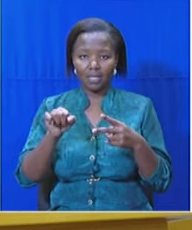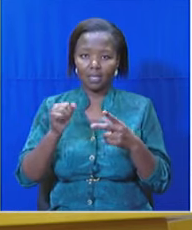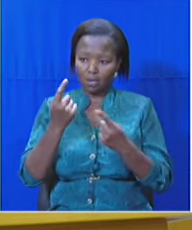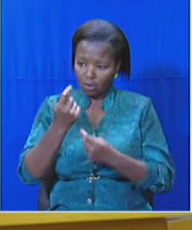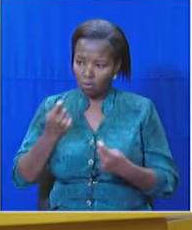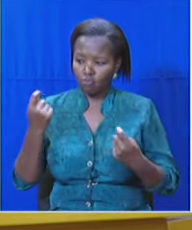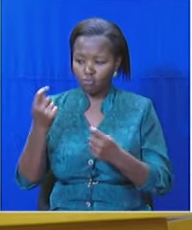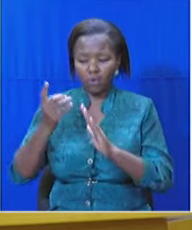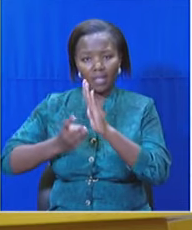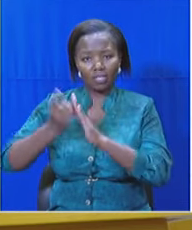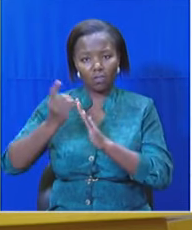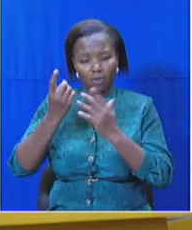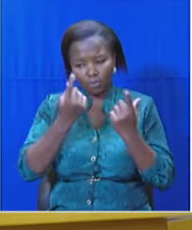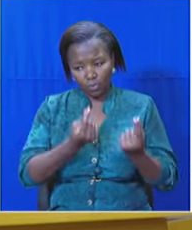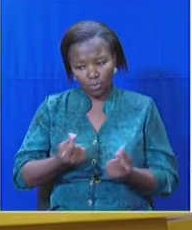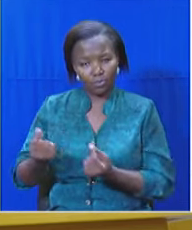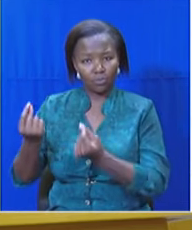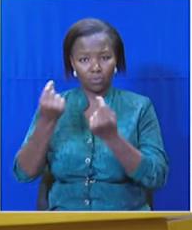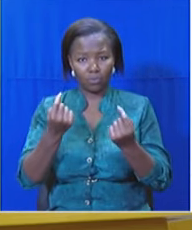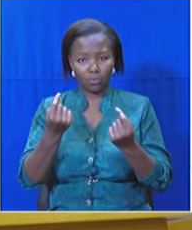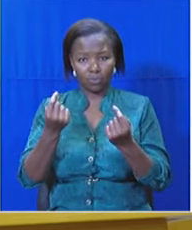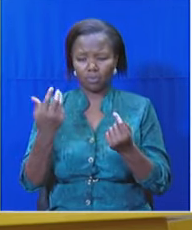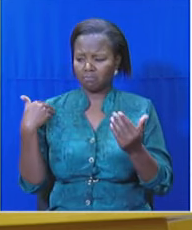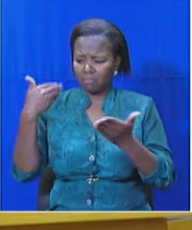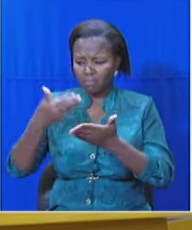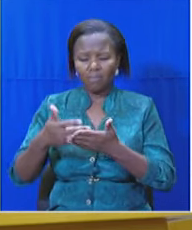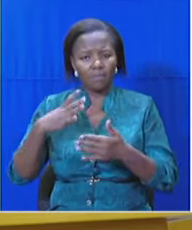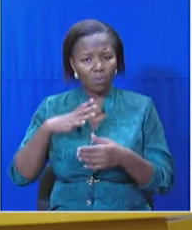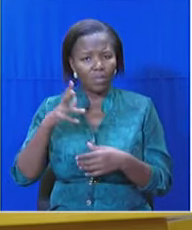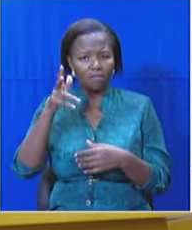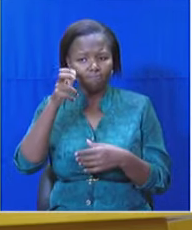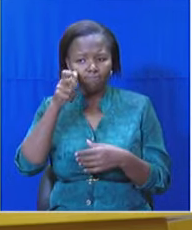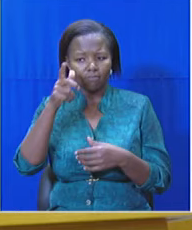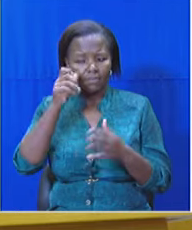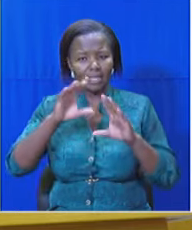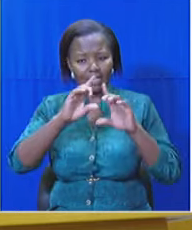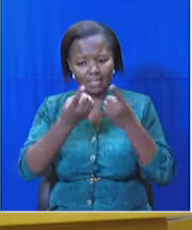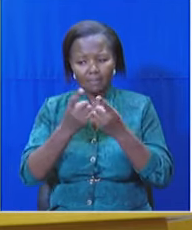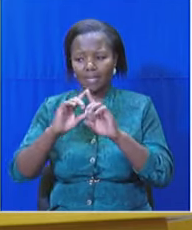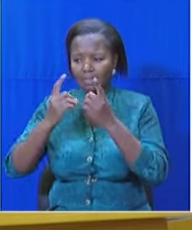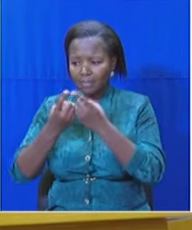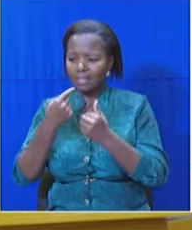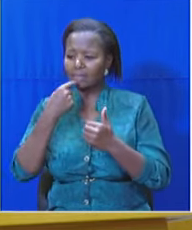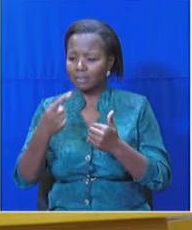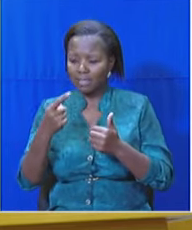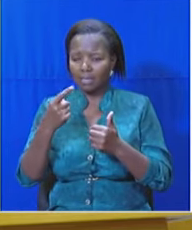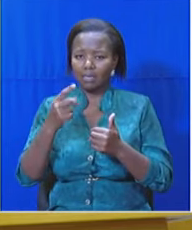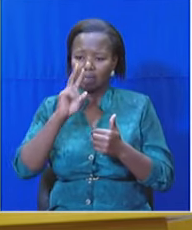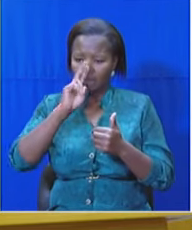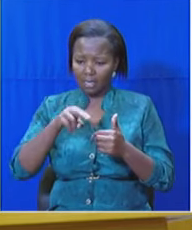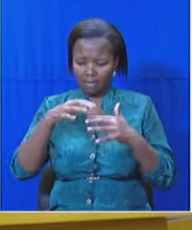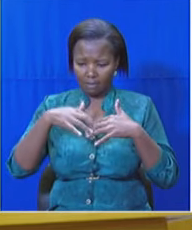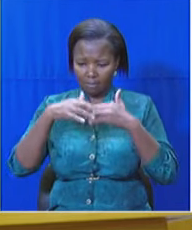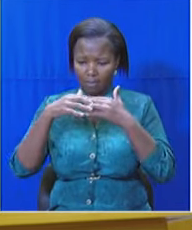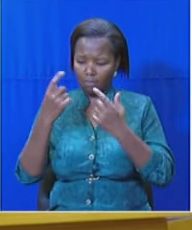development. We hear the department endlessly repeating its mission of creating sustainable